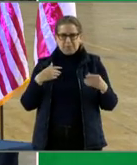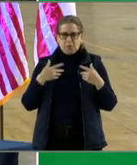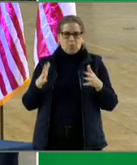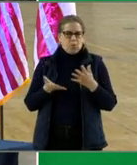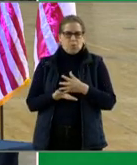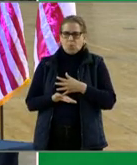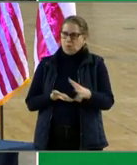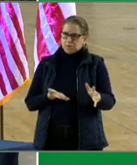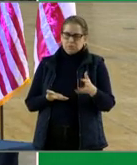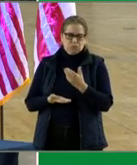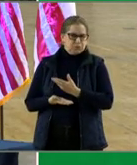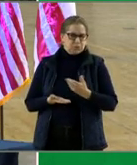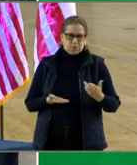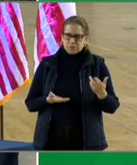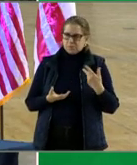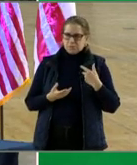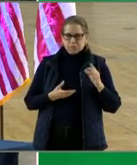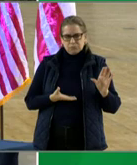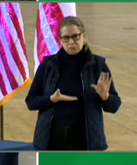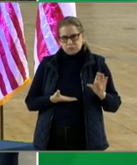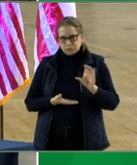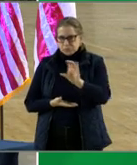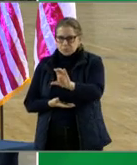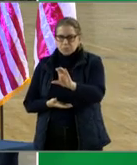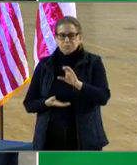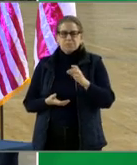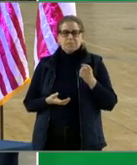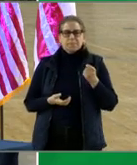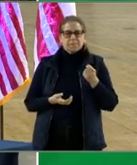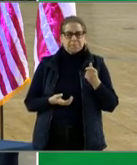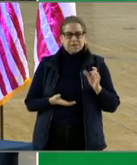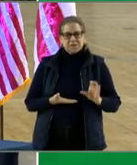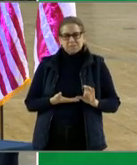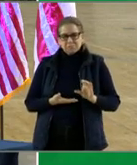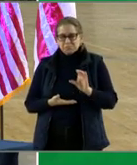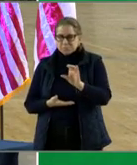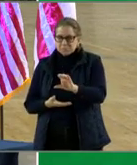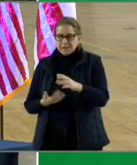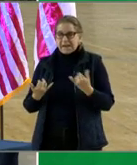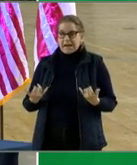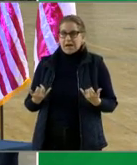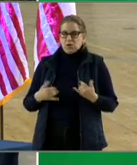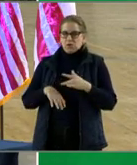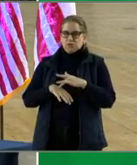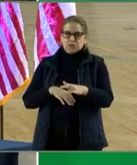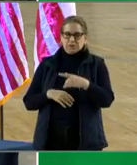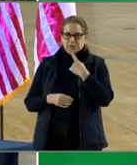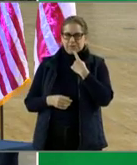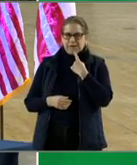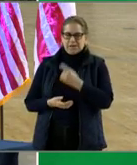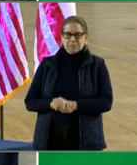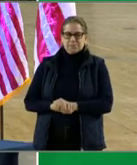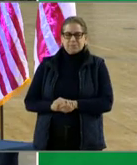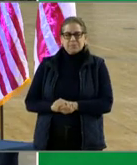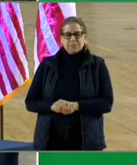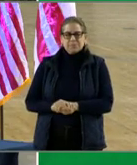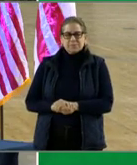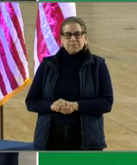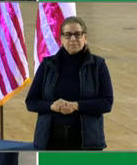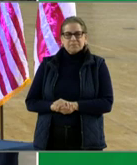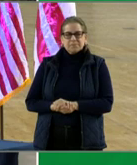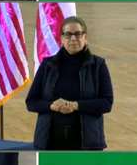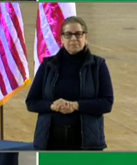resources that we don't need to too early on. So there might be some concentration of COVID capacity at